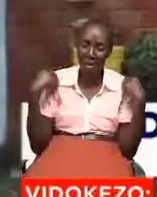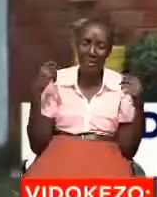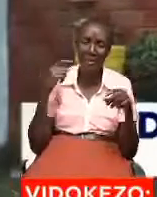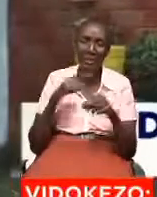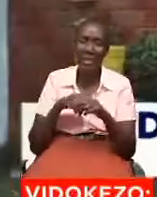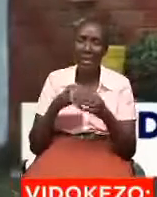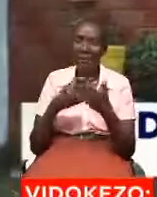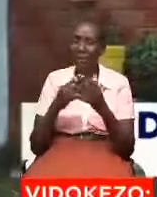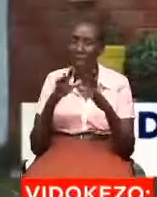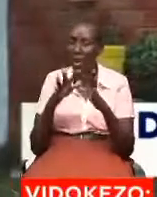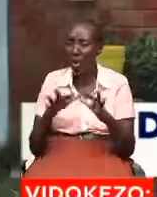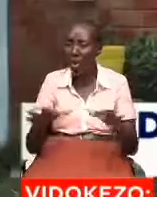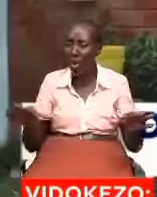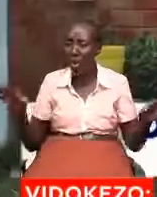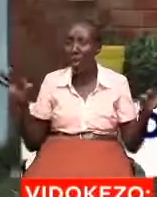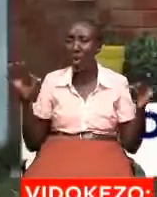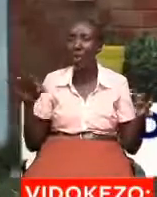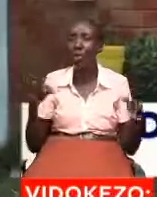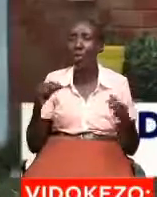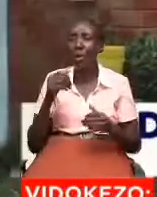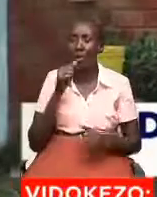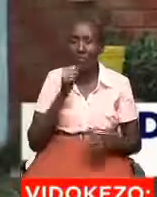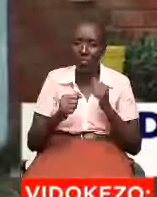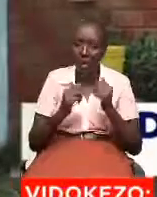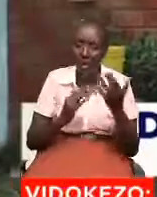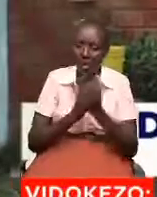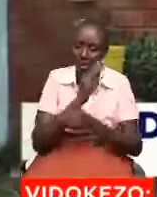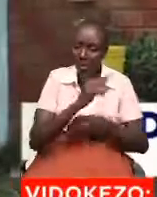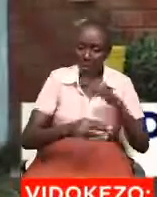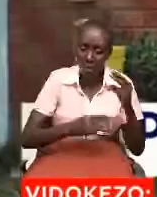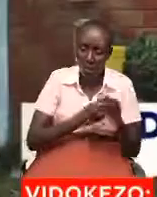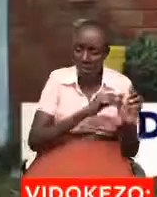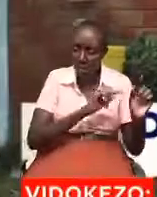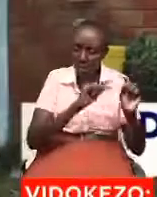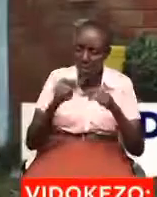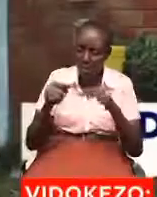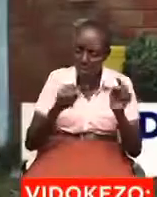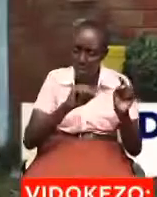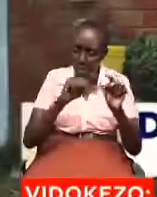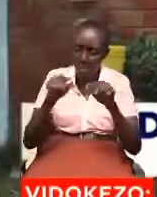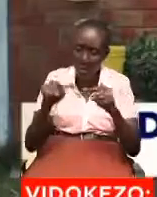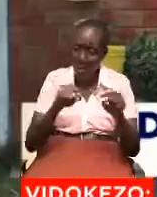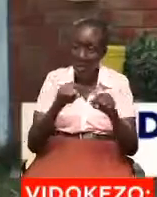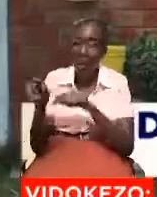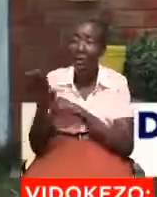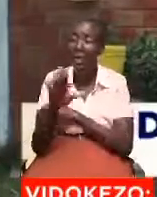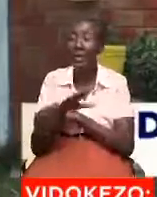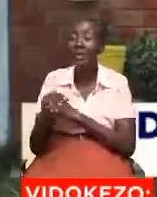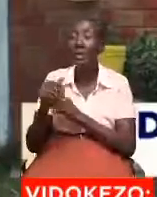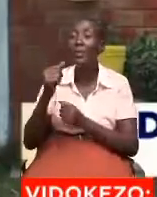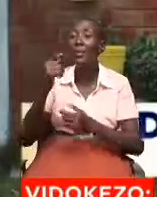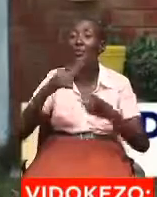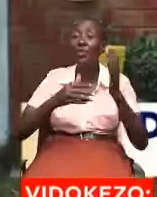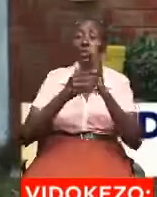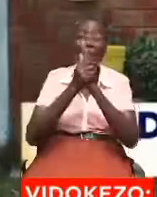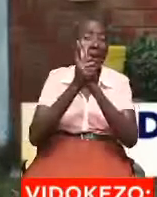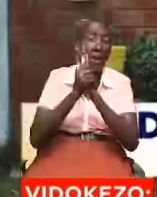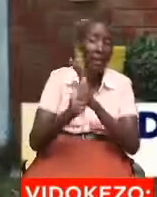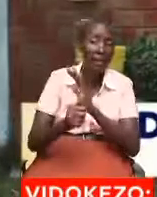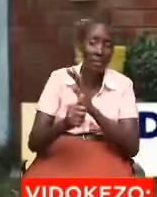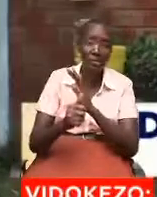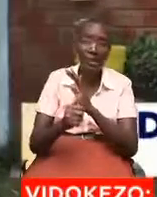with all receiving all athletes from all over the world and coming here. And Iten being home of champions and being recognized